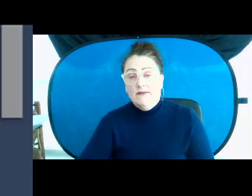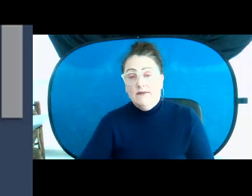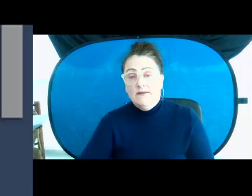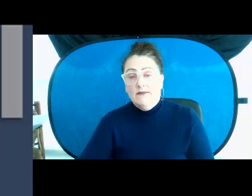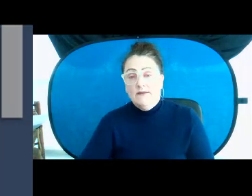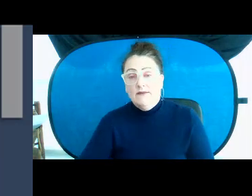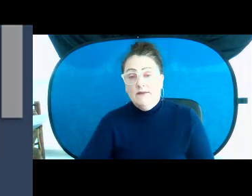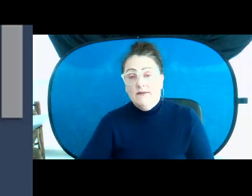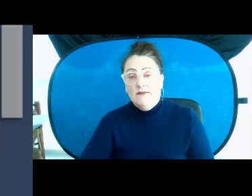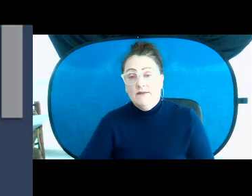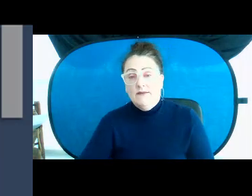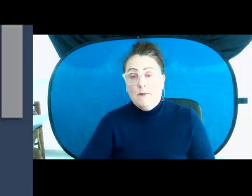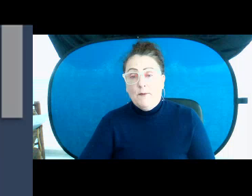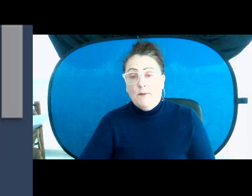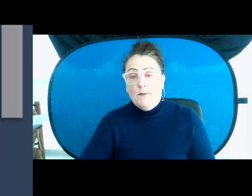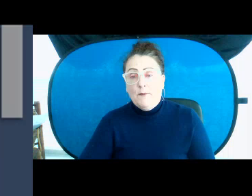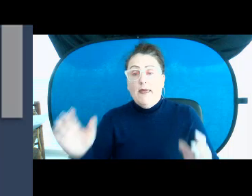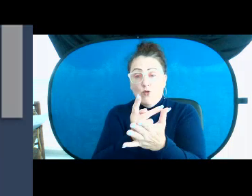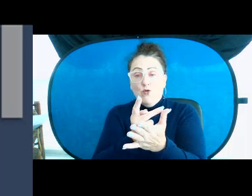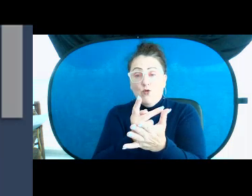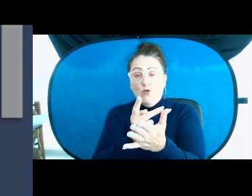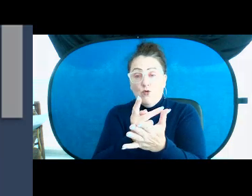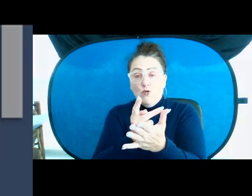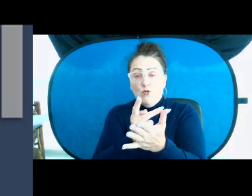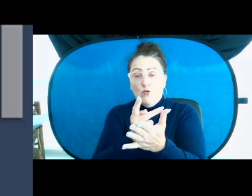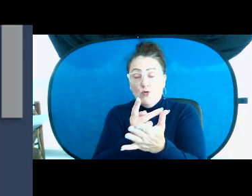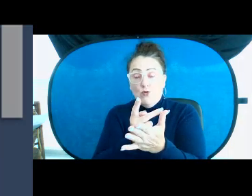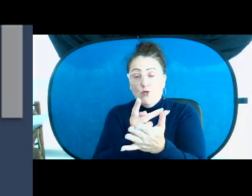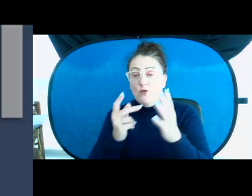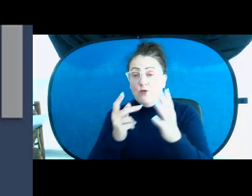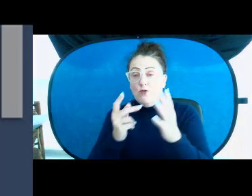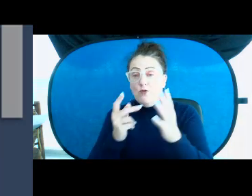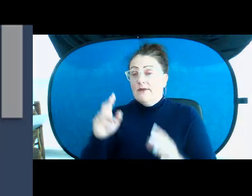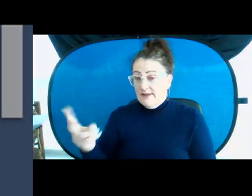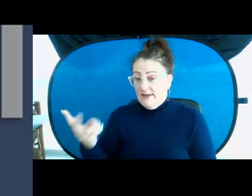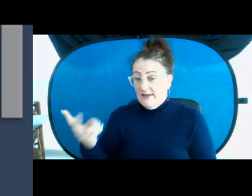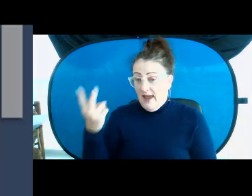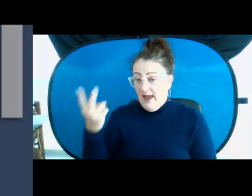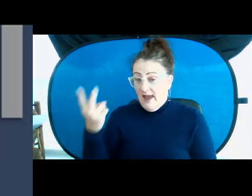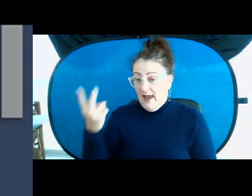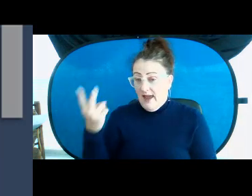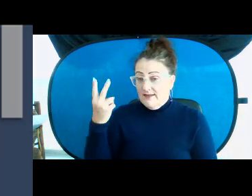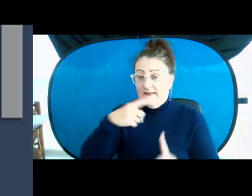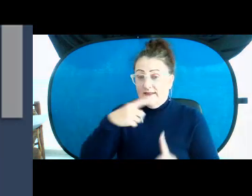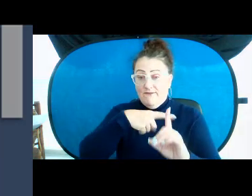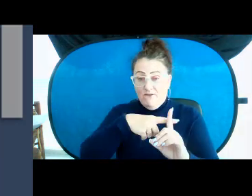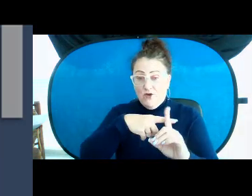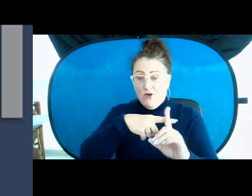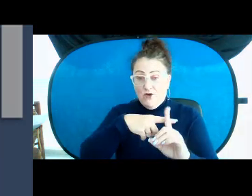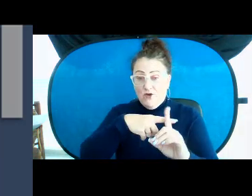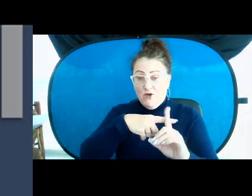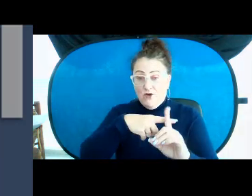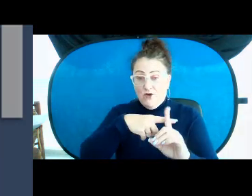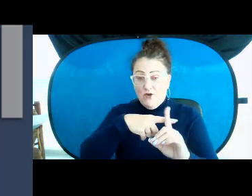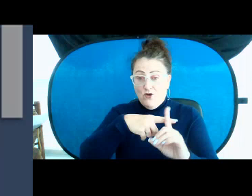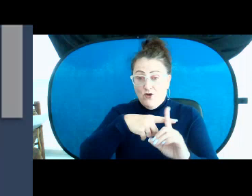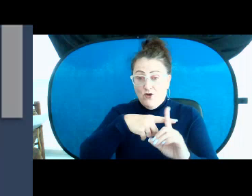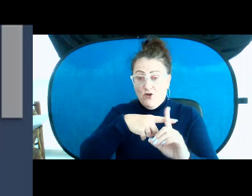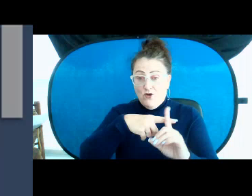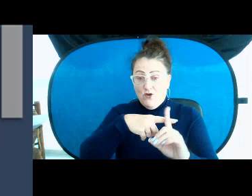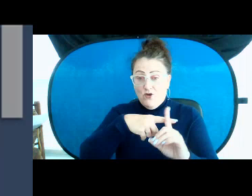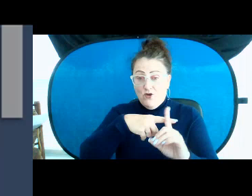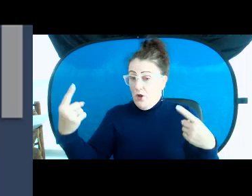Motion to approve by Commissioner Bradshaw, seconded by Commissioner Tiffany. All those in favor? Opposed? Abstentions? Motion